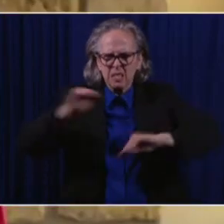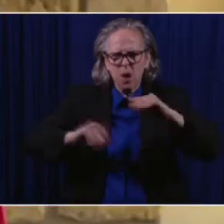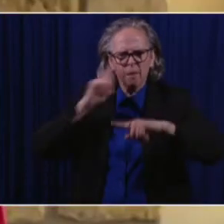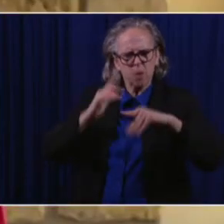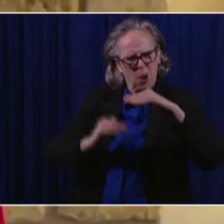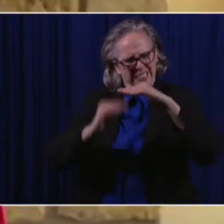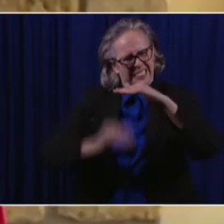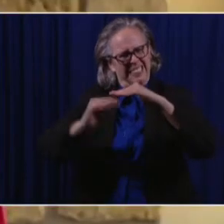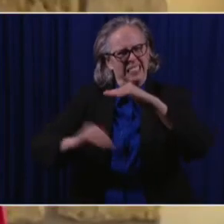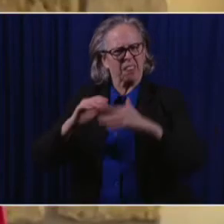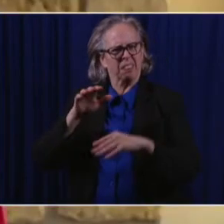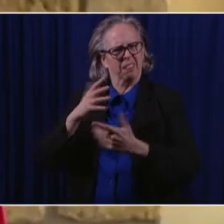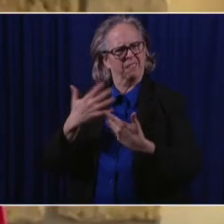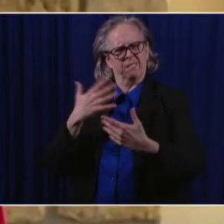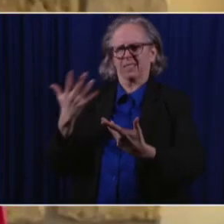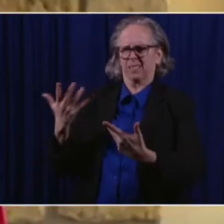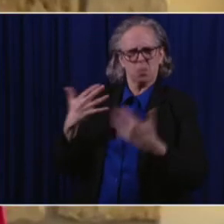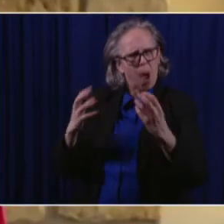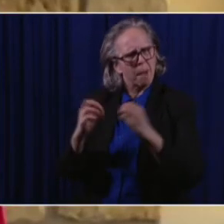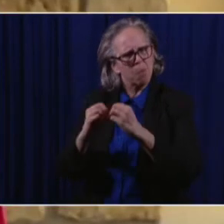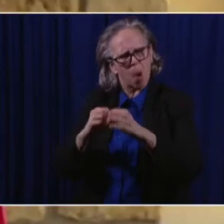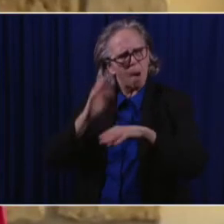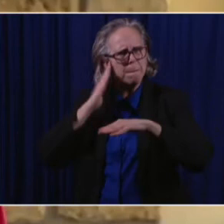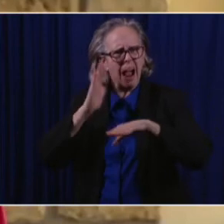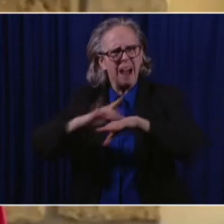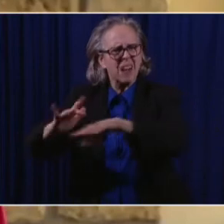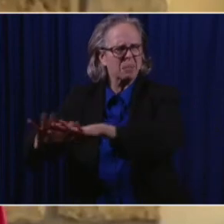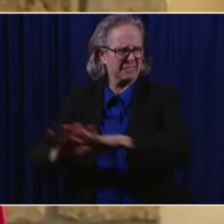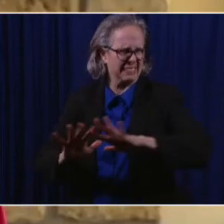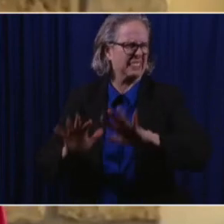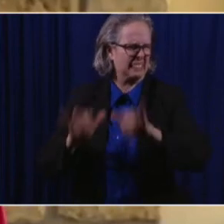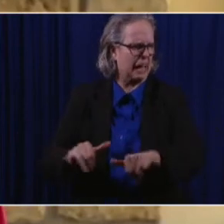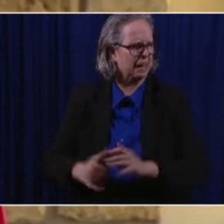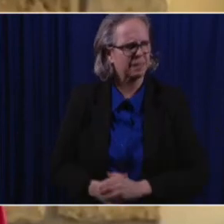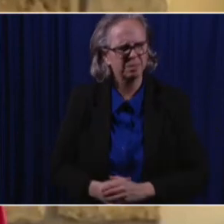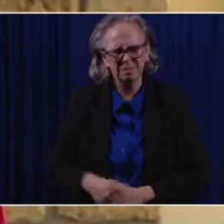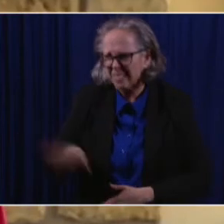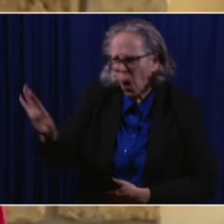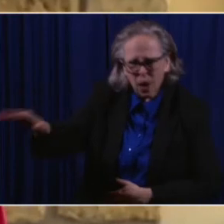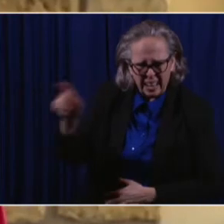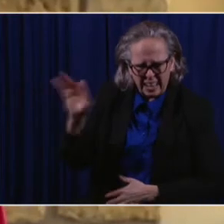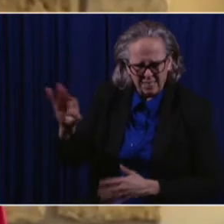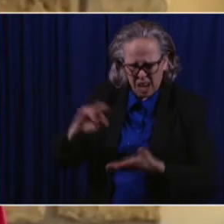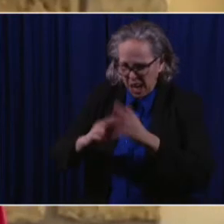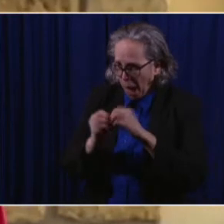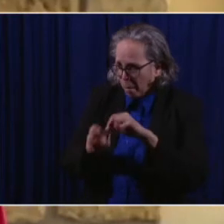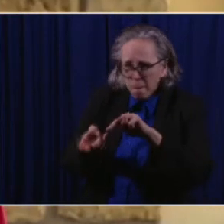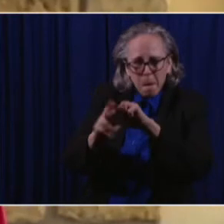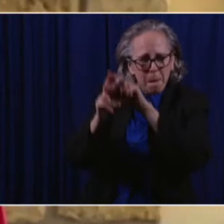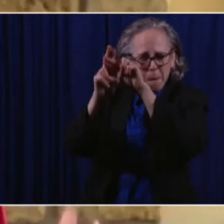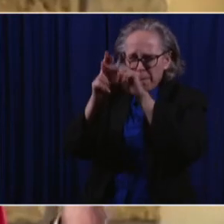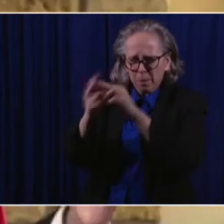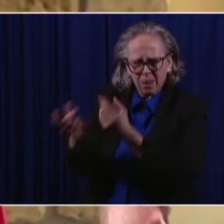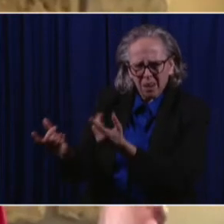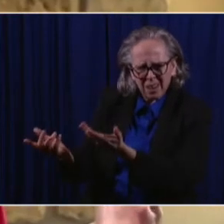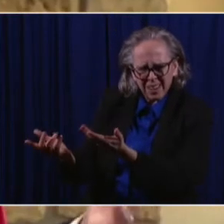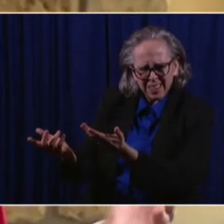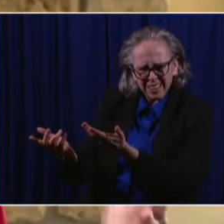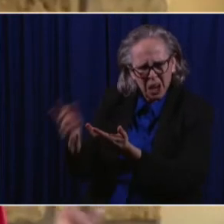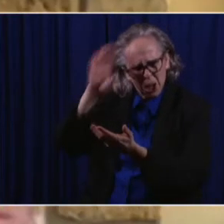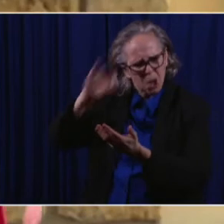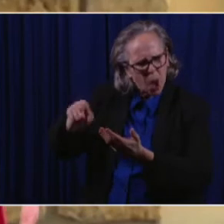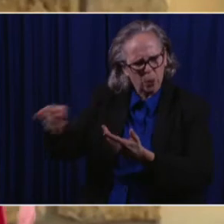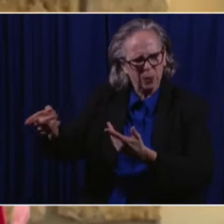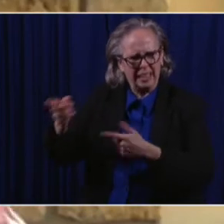And again, if we don't slow this down, what are the other, you've touched upon the other consequences, but I know you can't predict what